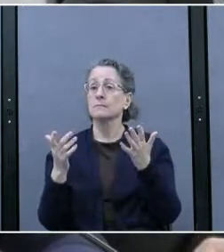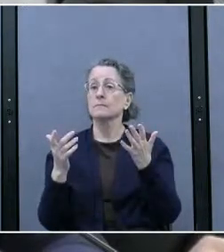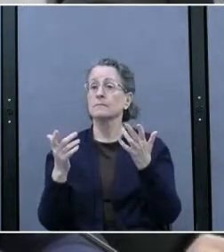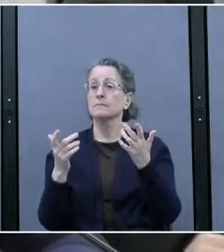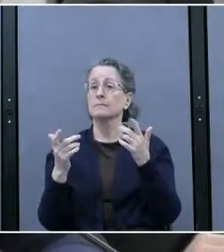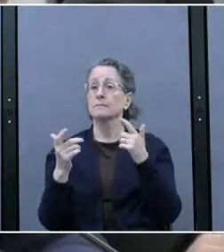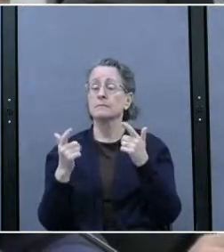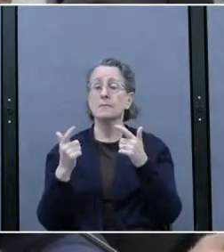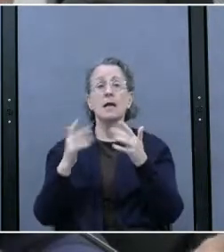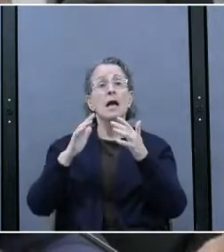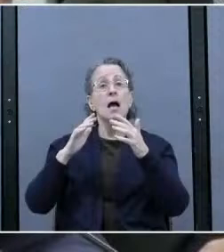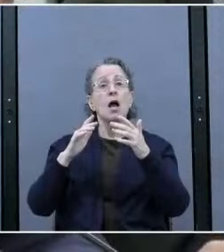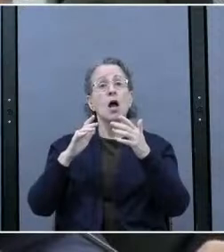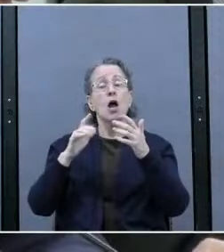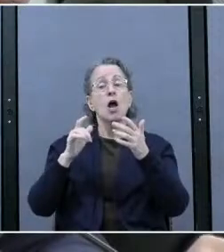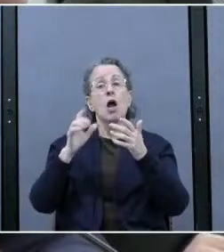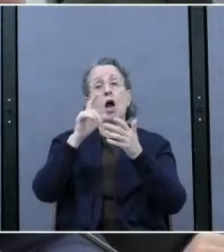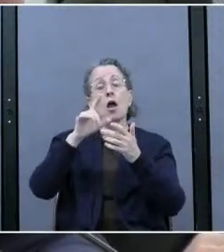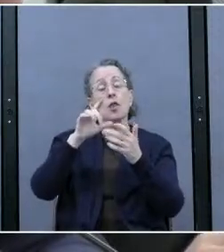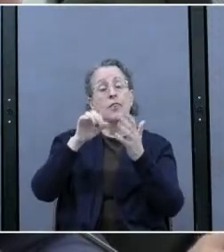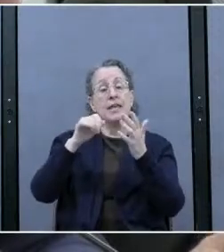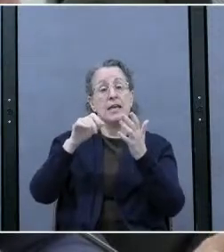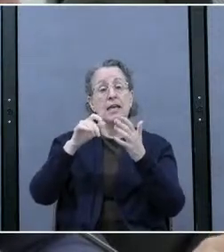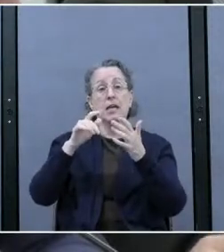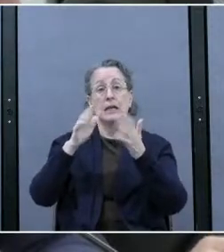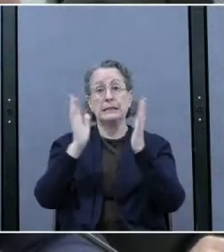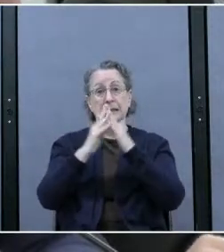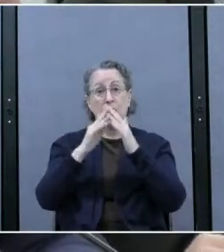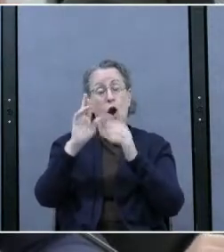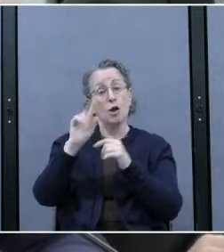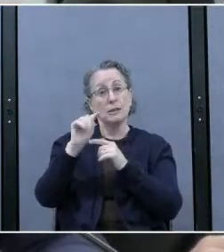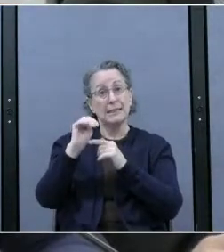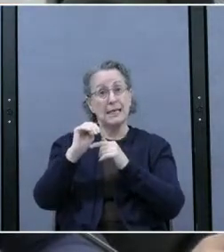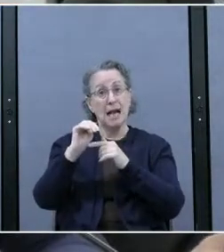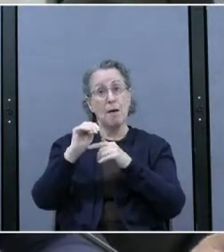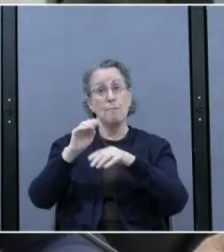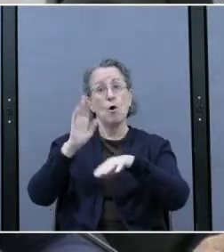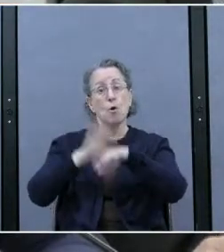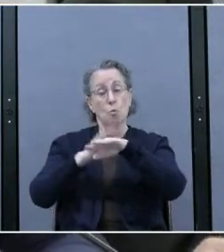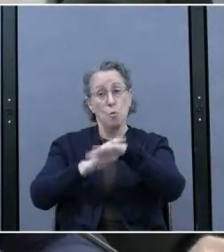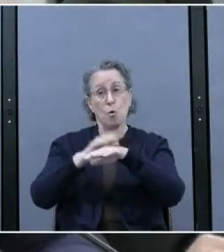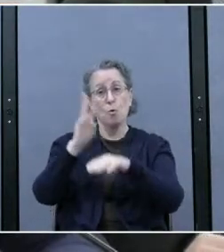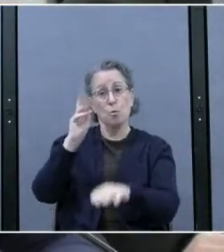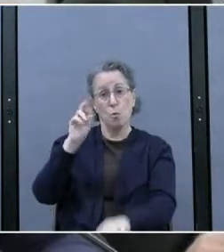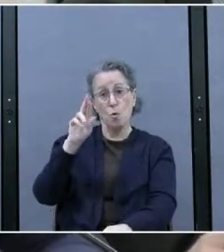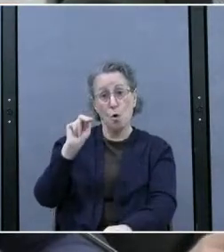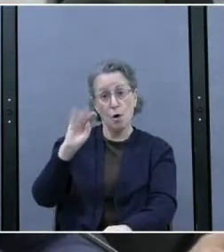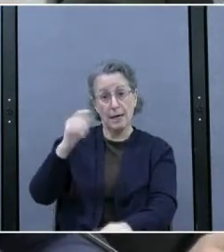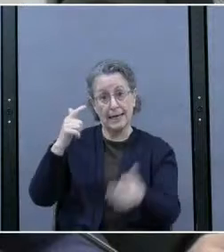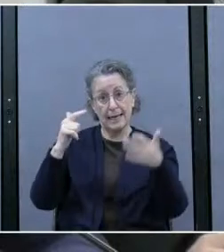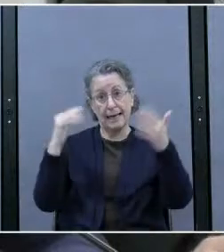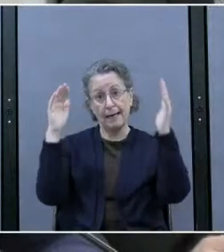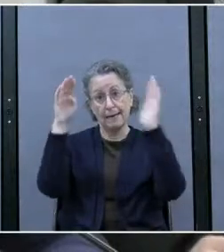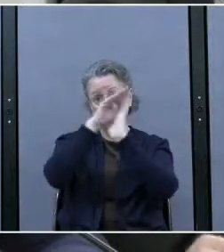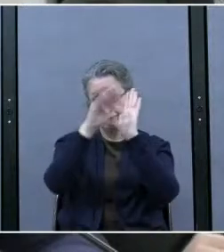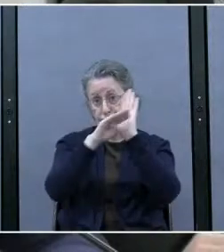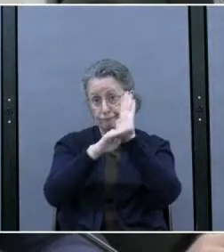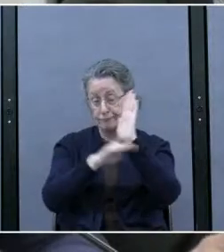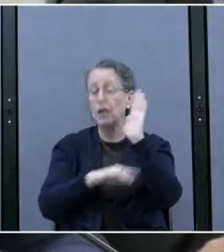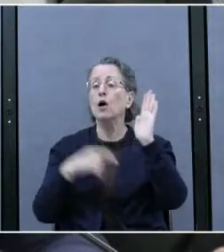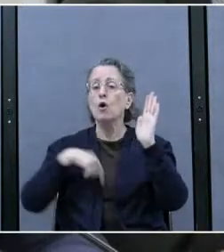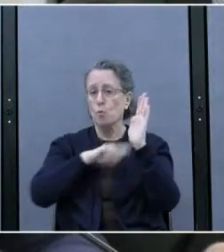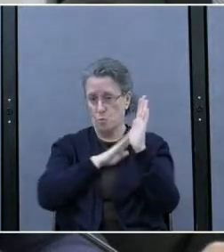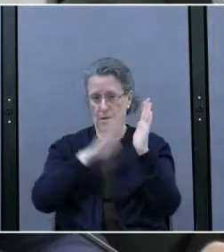the warning for representative town meeting, right? We've done those announcements and whatnot. And now what I'm going to do is just basically walk us